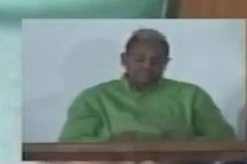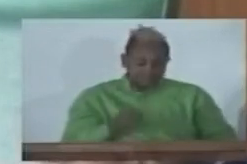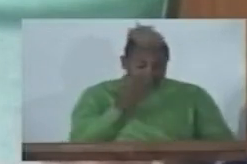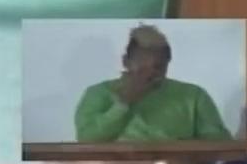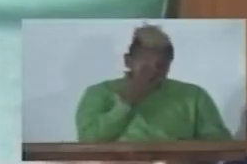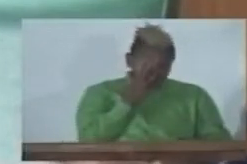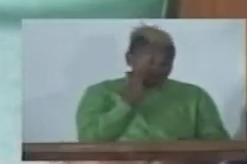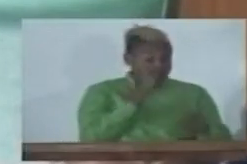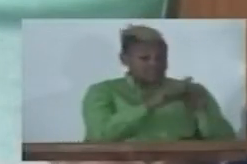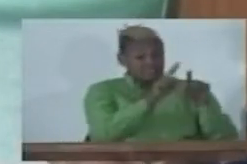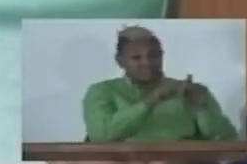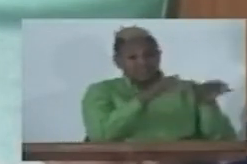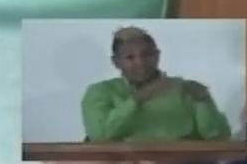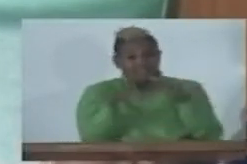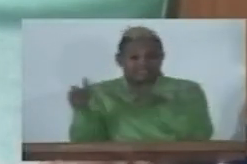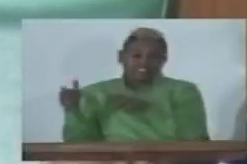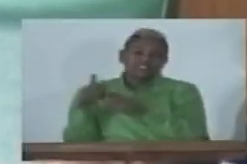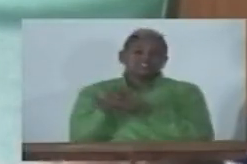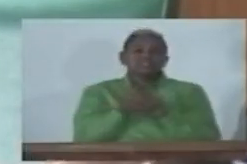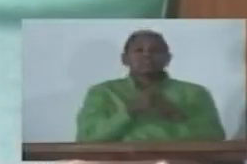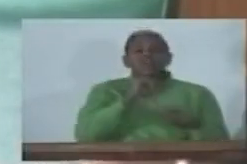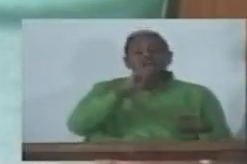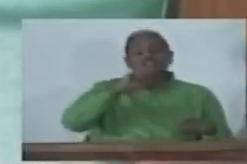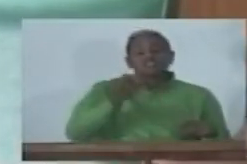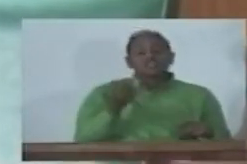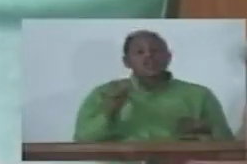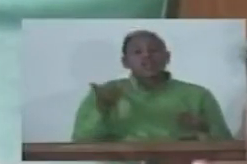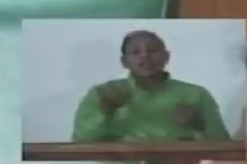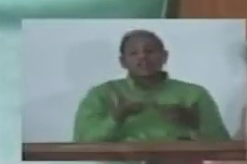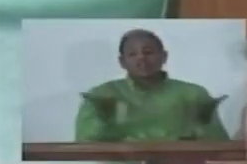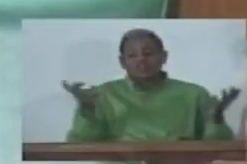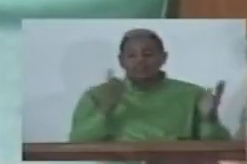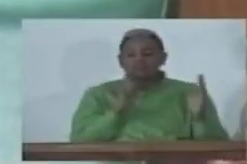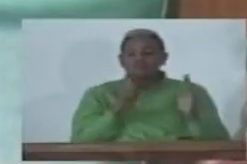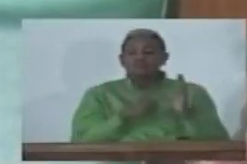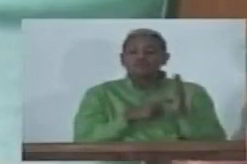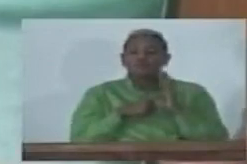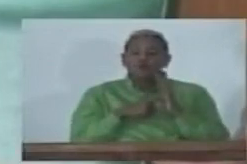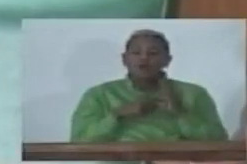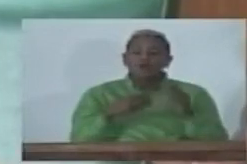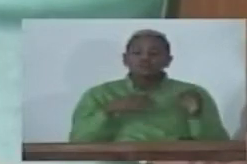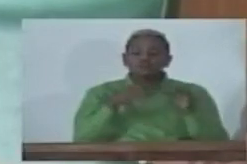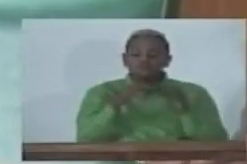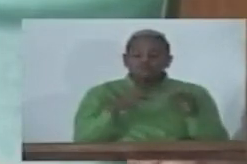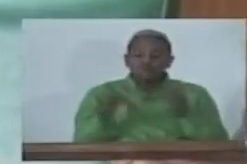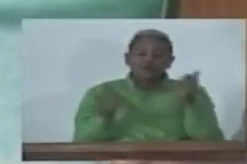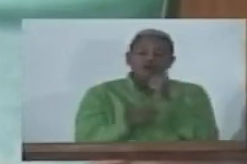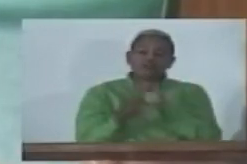And J. Any other thing required to be prescribed under the Act.